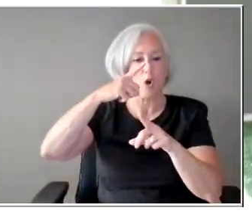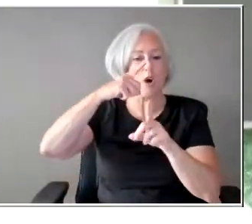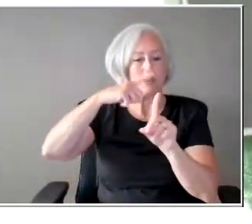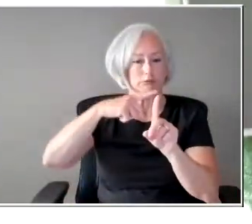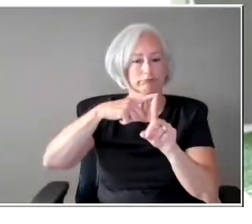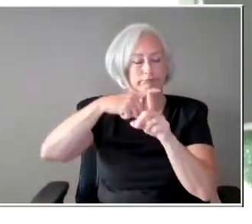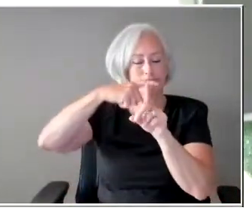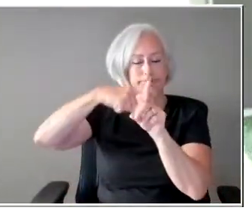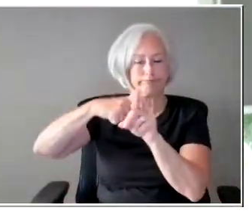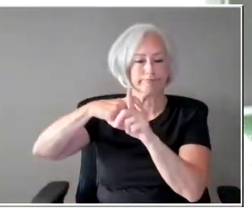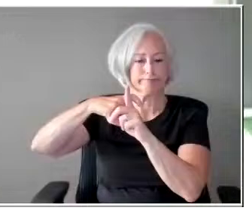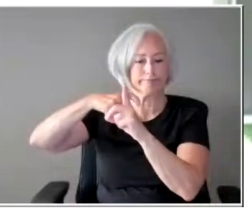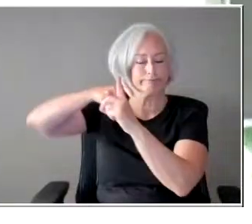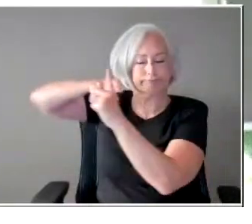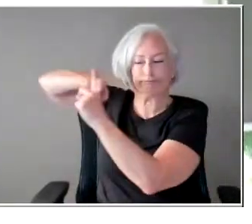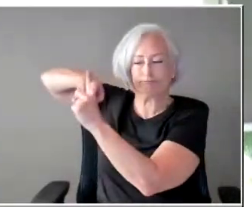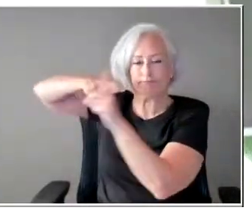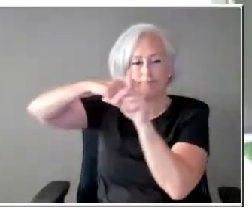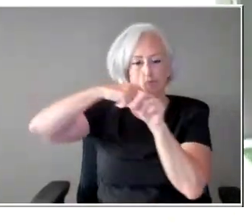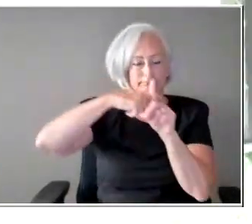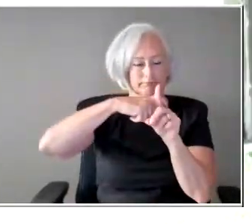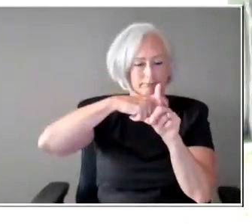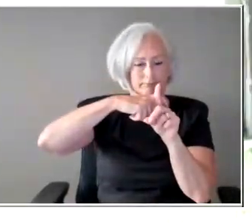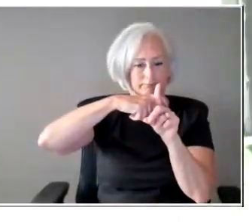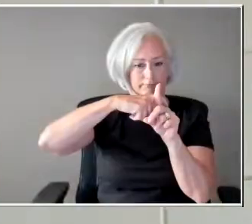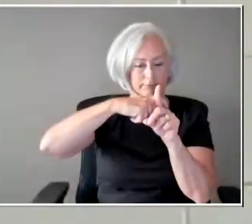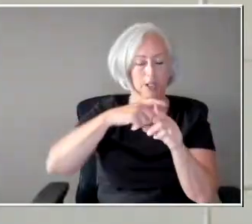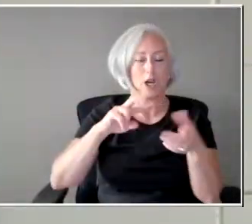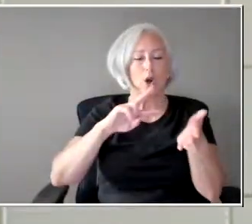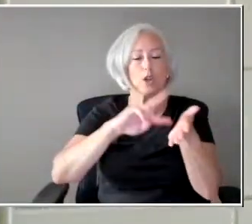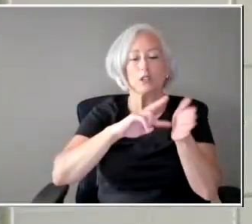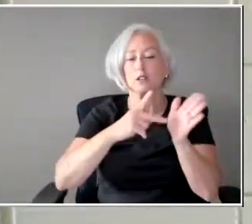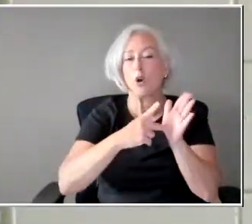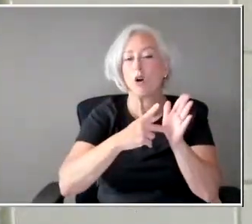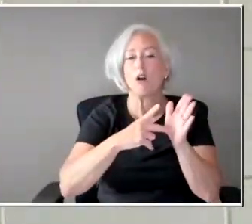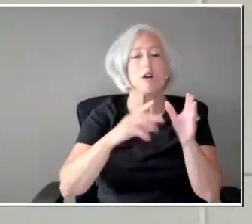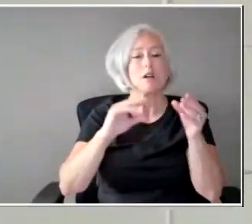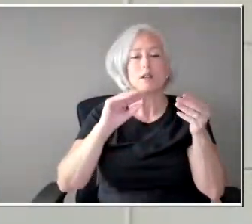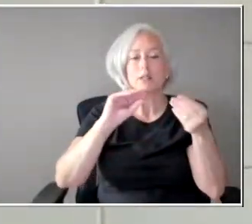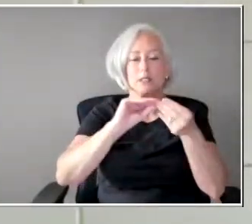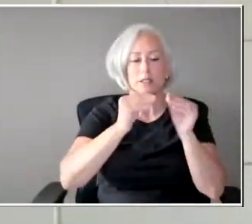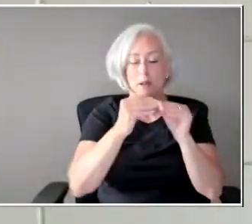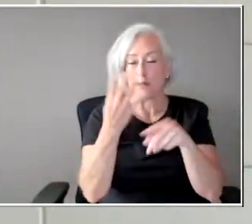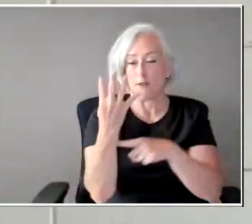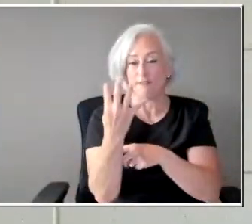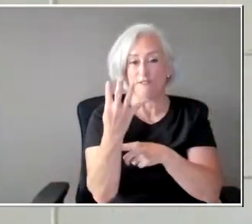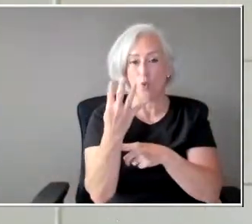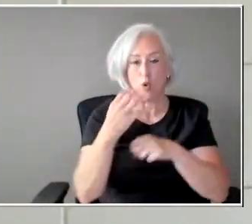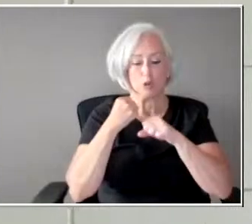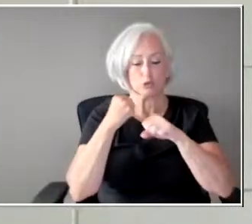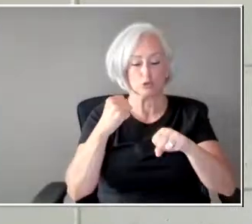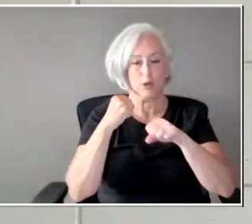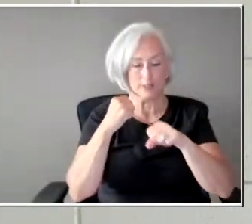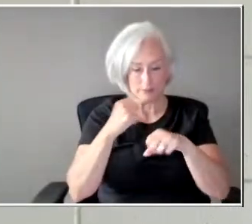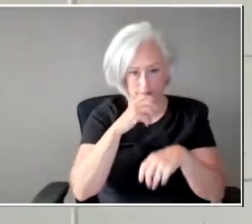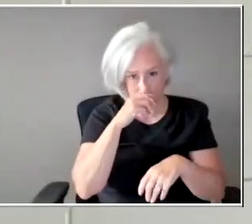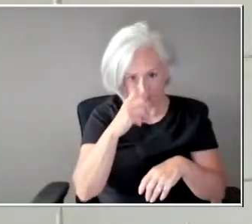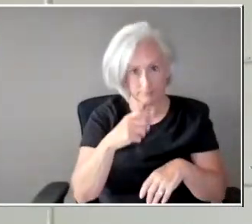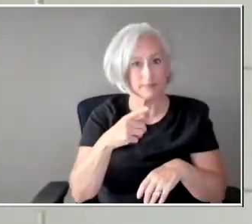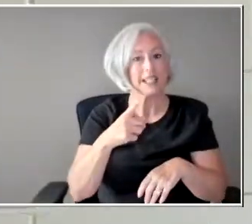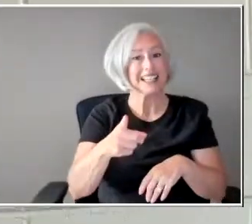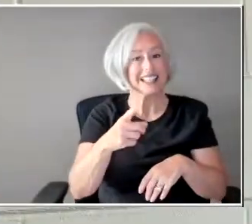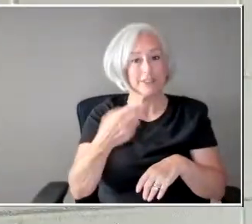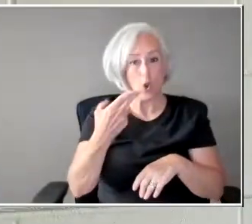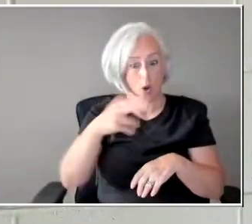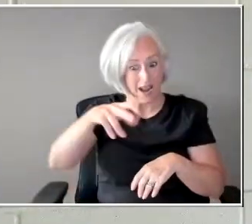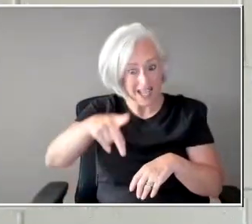yep. From here, this is a figure 4 stretch. Now, if you have super flexible hips, you're not going to feel a stretch here. If you